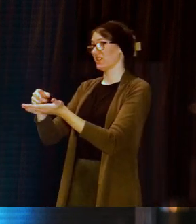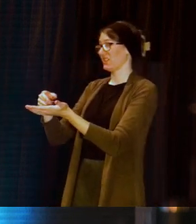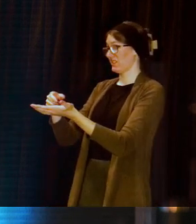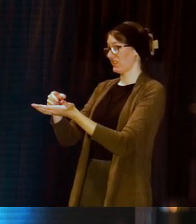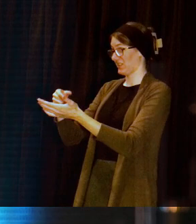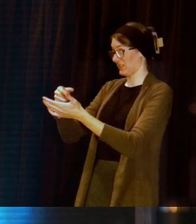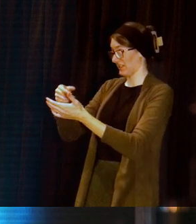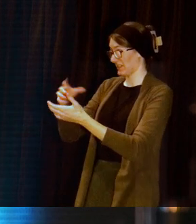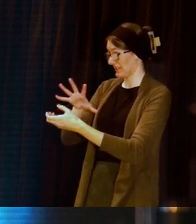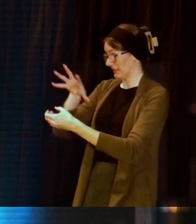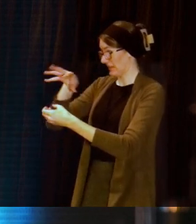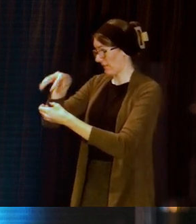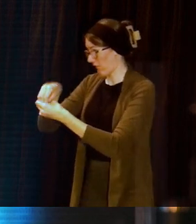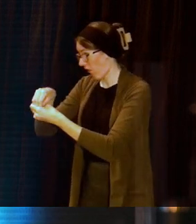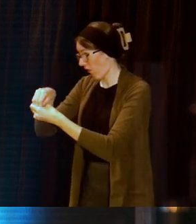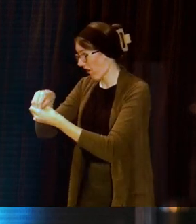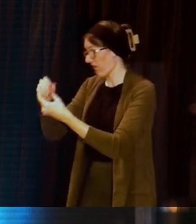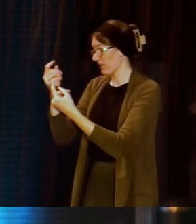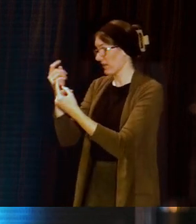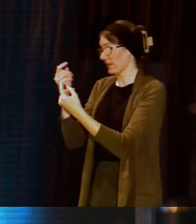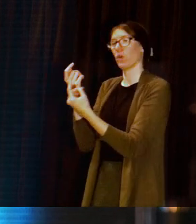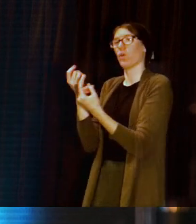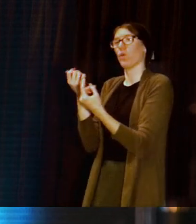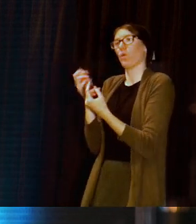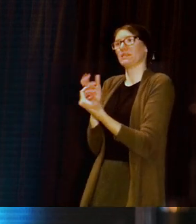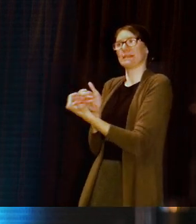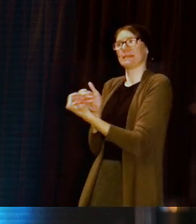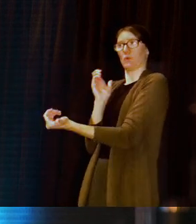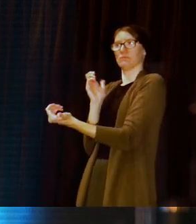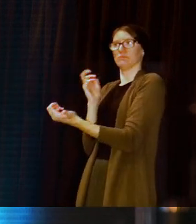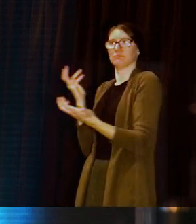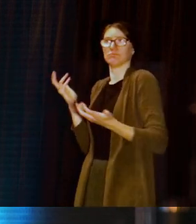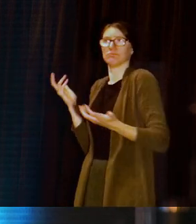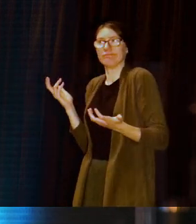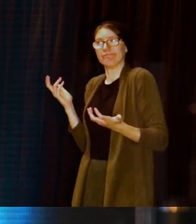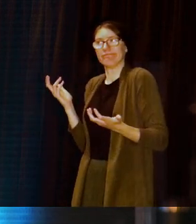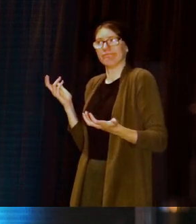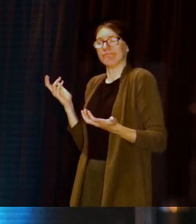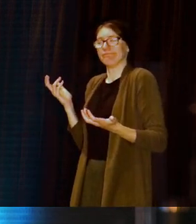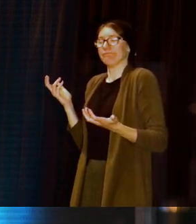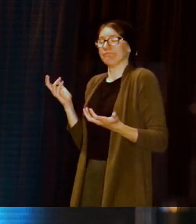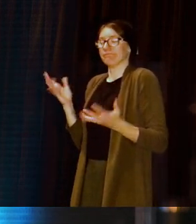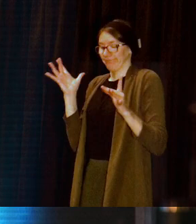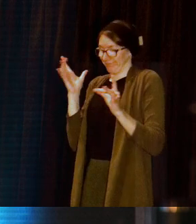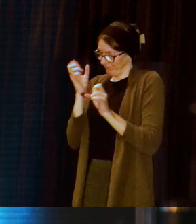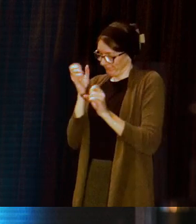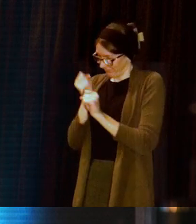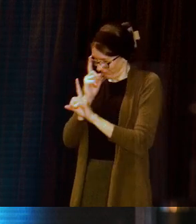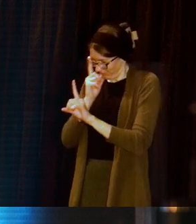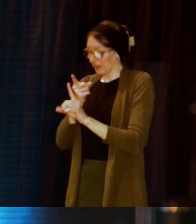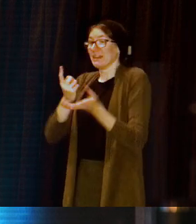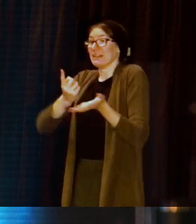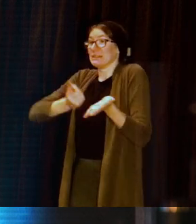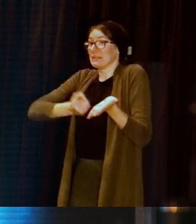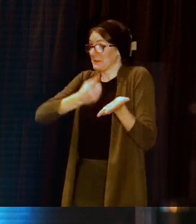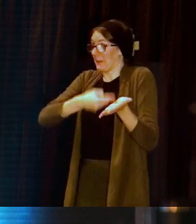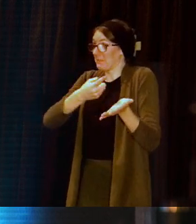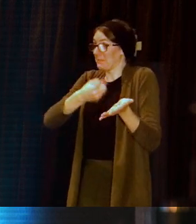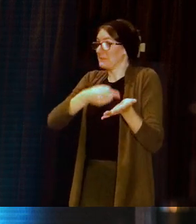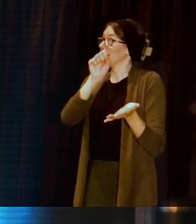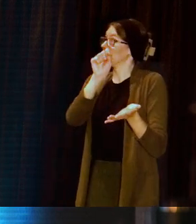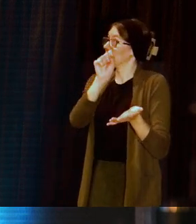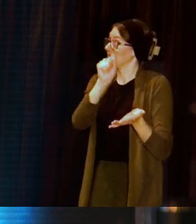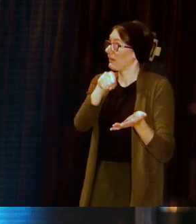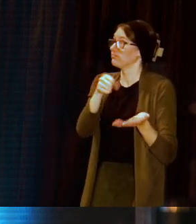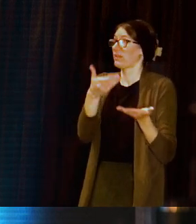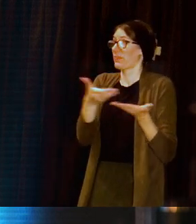into that? And to what degree are we going to stand separate from it? Now, having said all that, there are times when there are